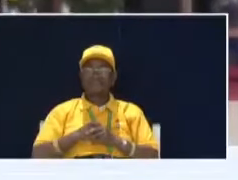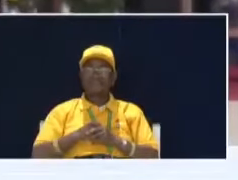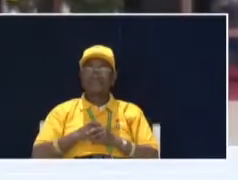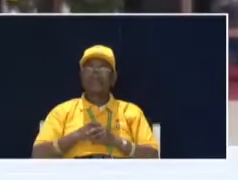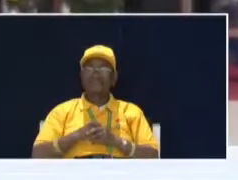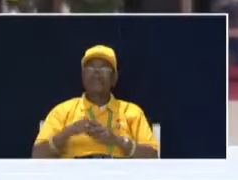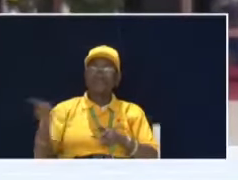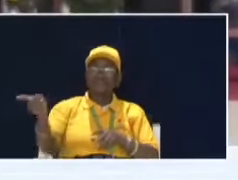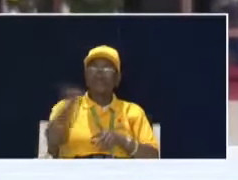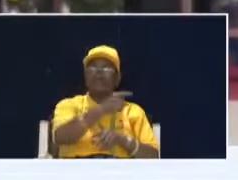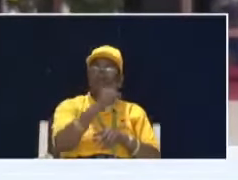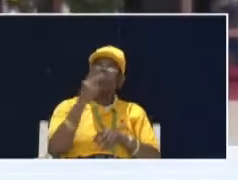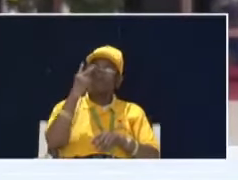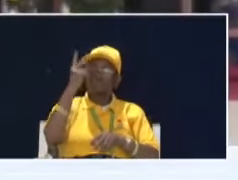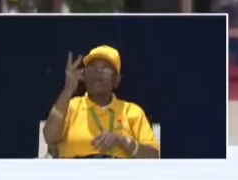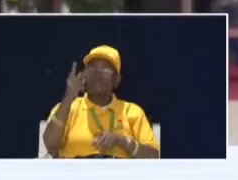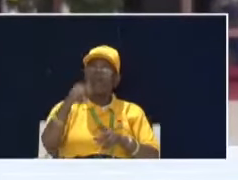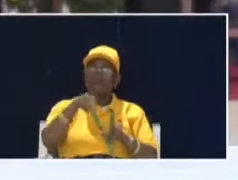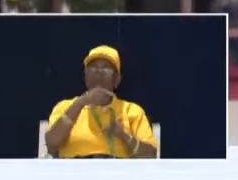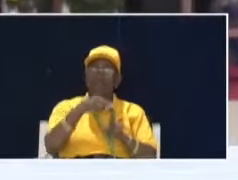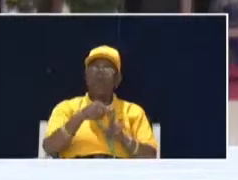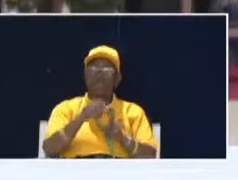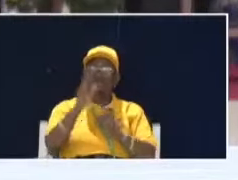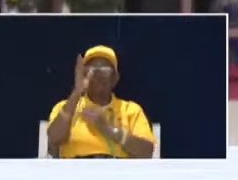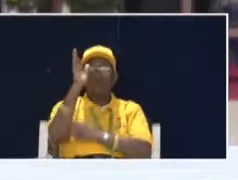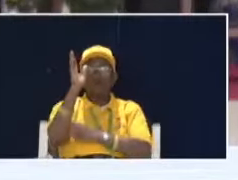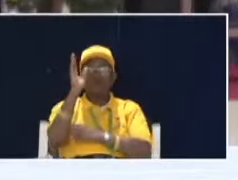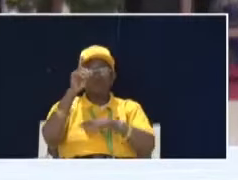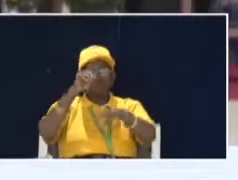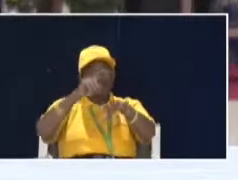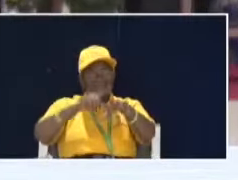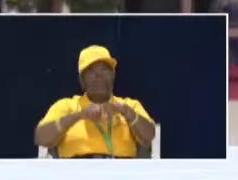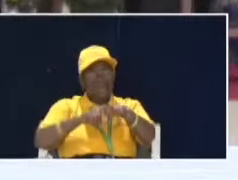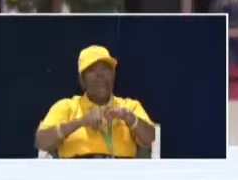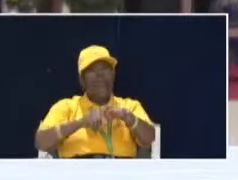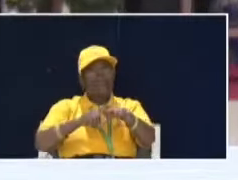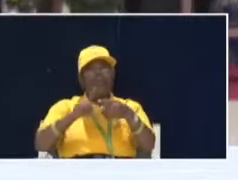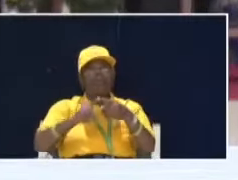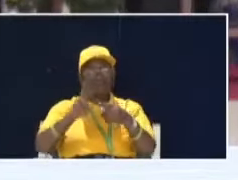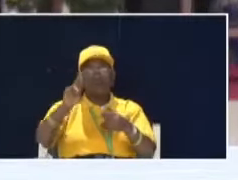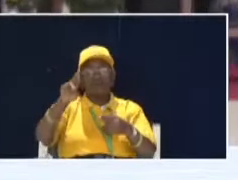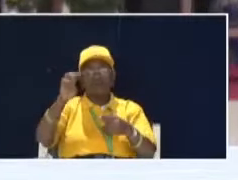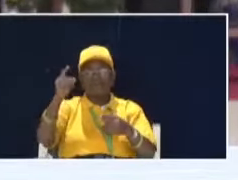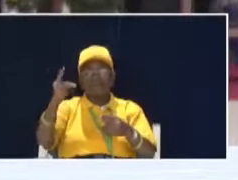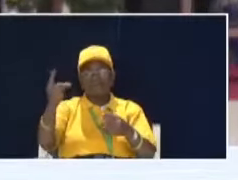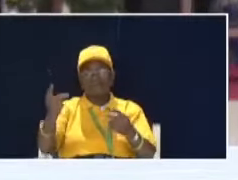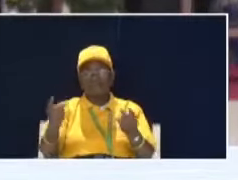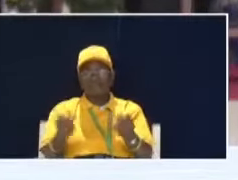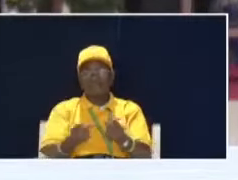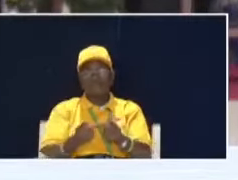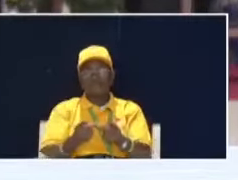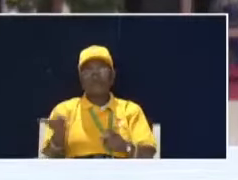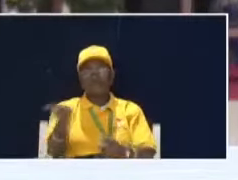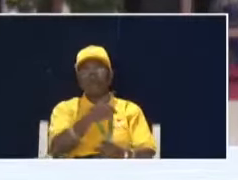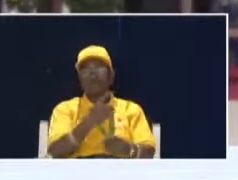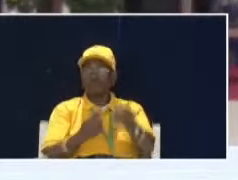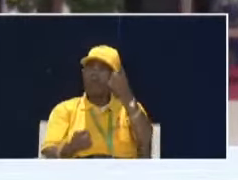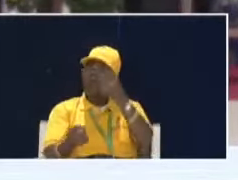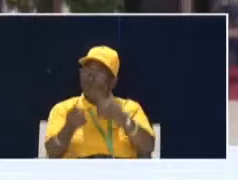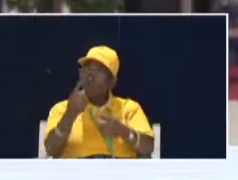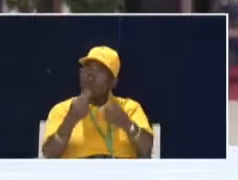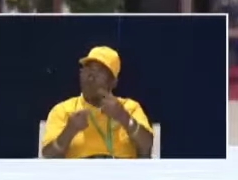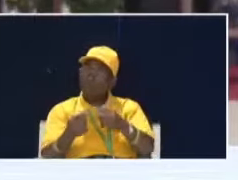You see, when God's time to reposition you comes,